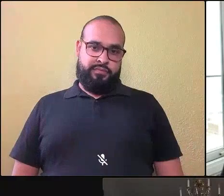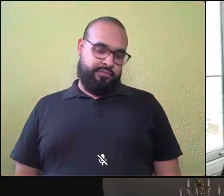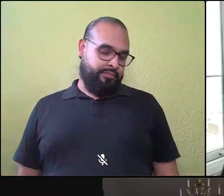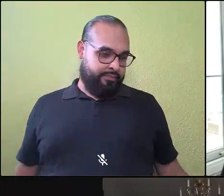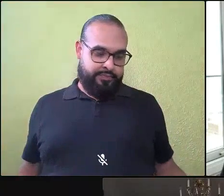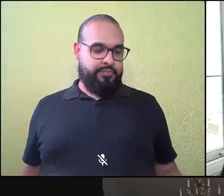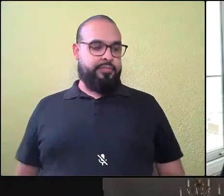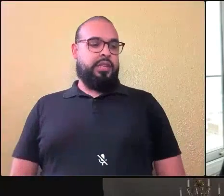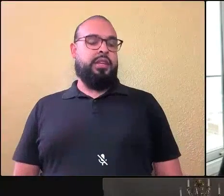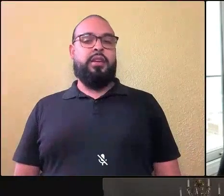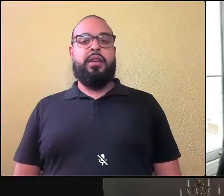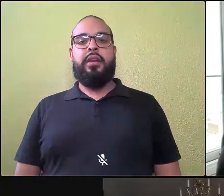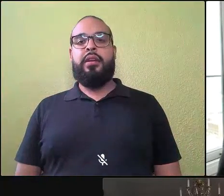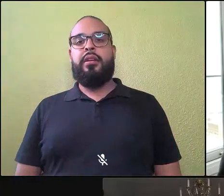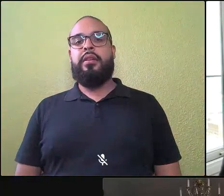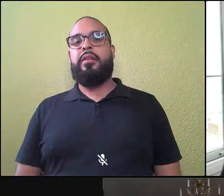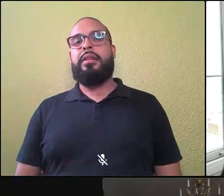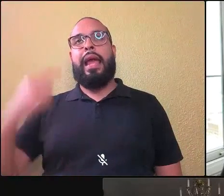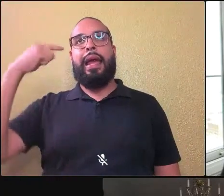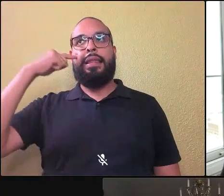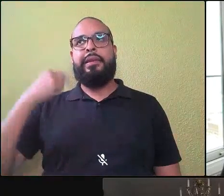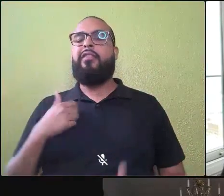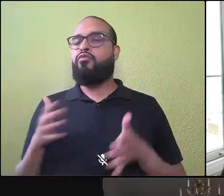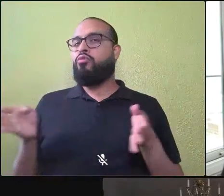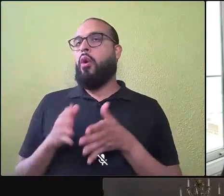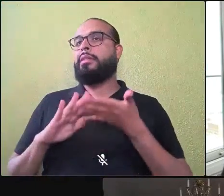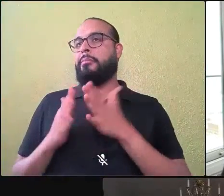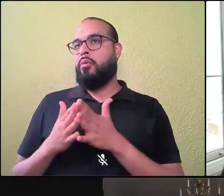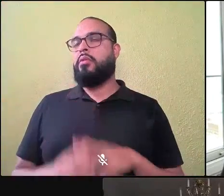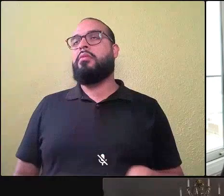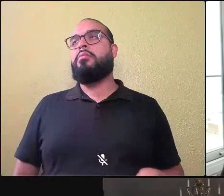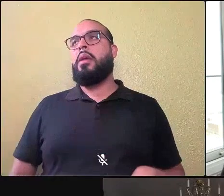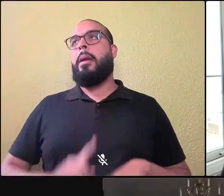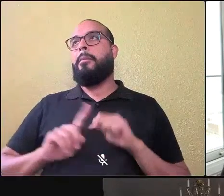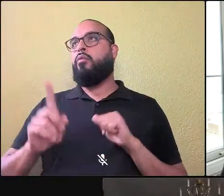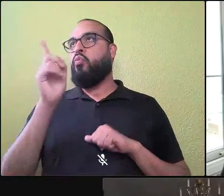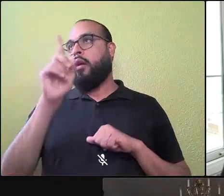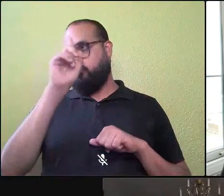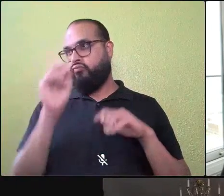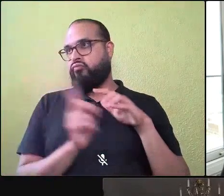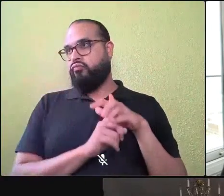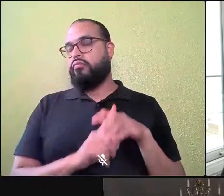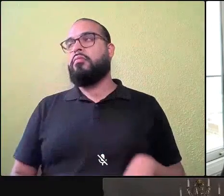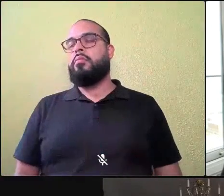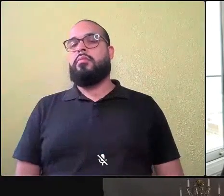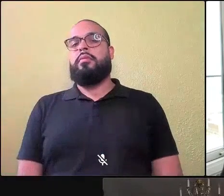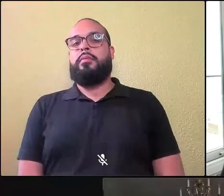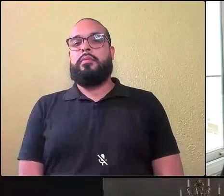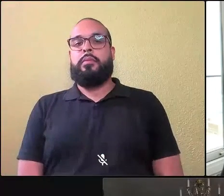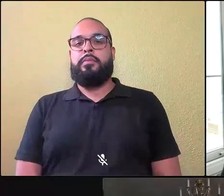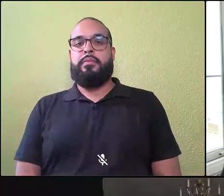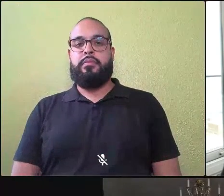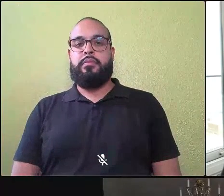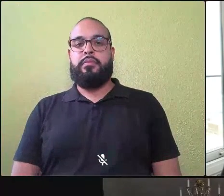community to really sort of like say it on like a broader scale. I think the thing that comes to my mind is sort of what happens when